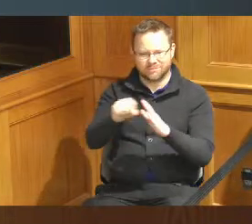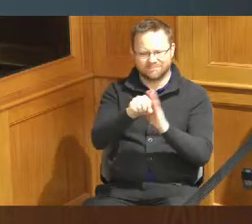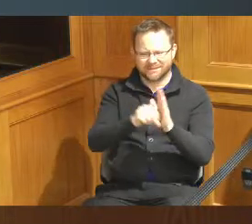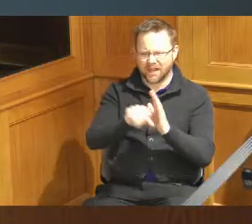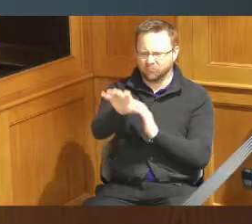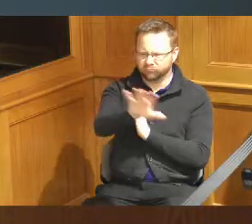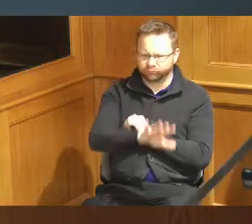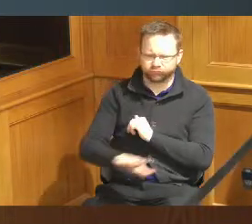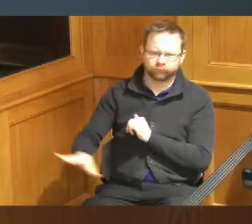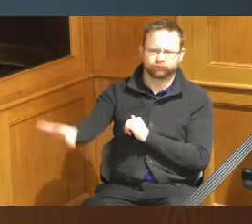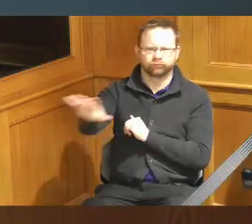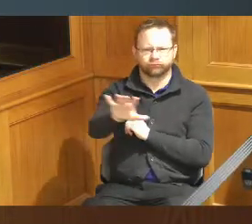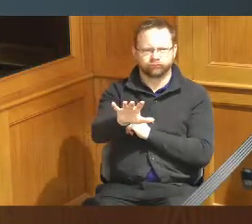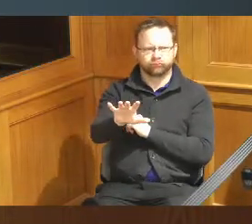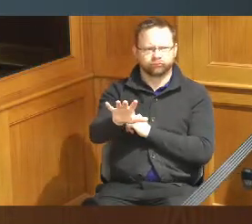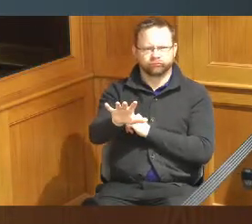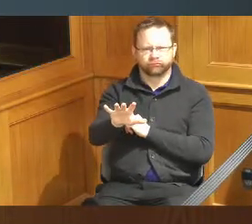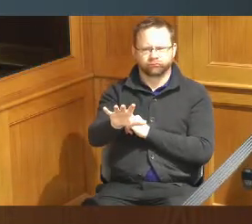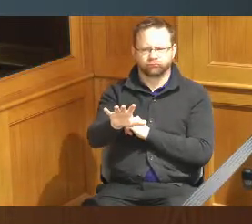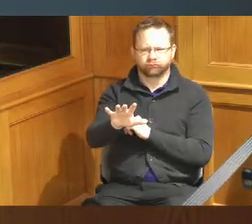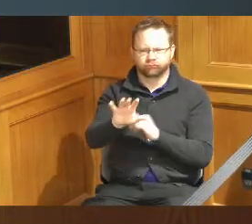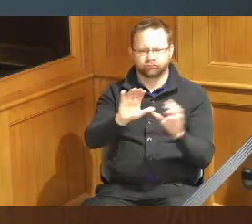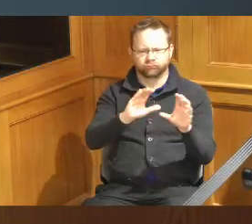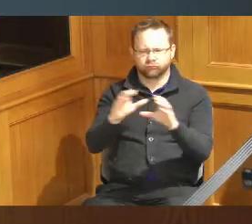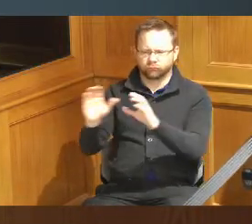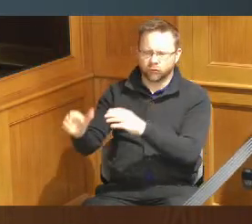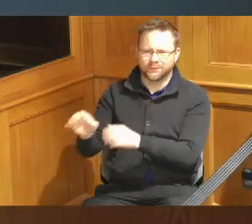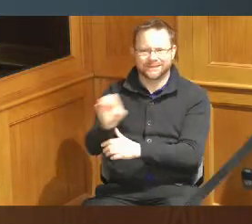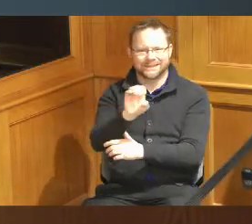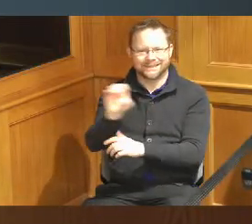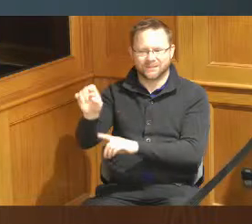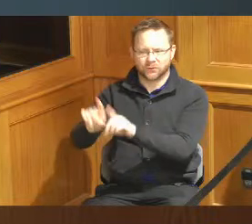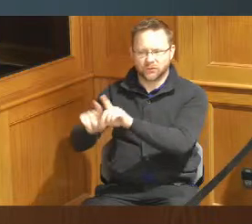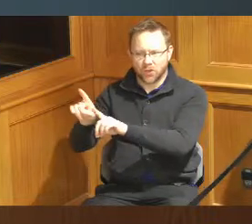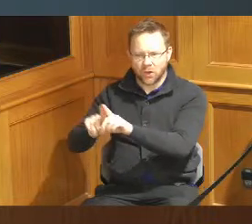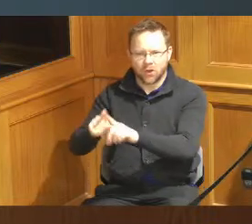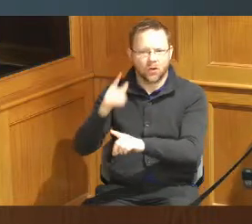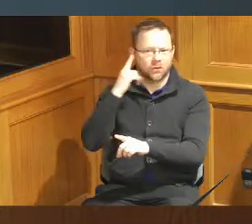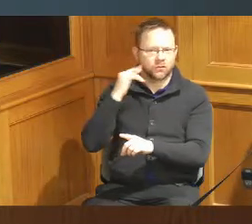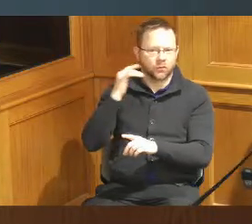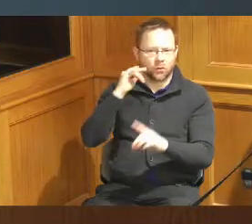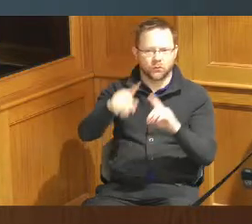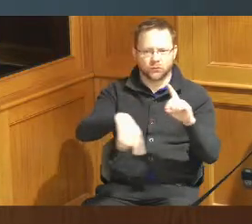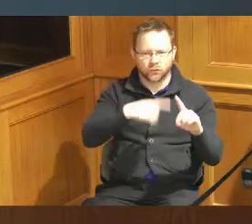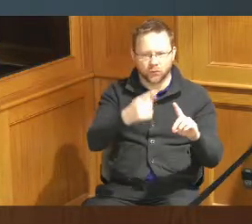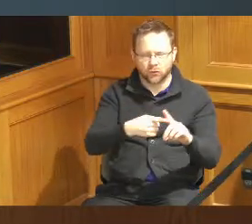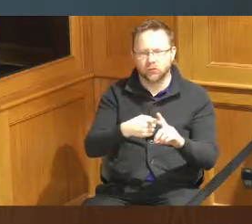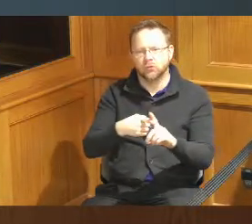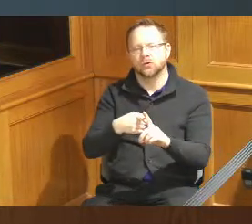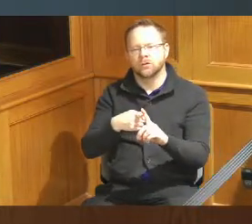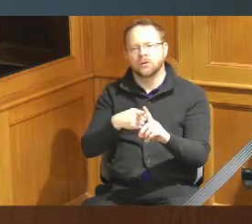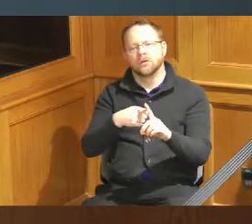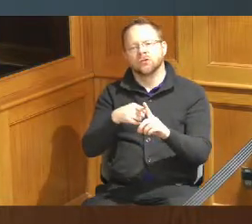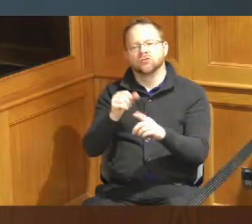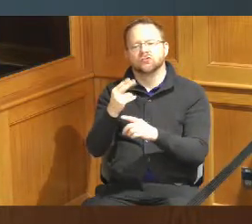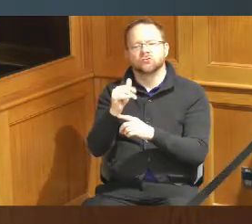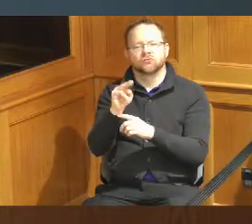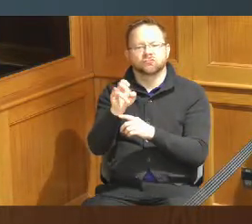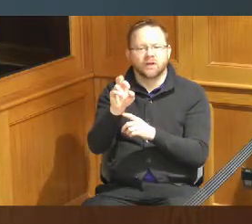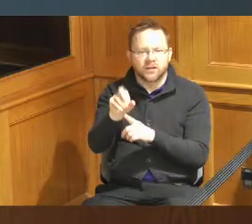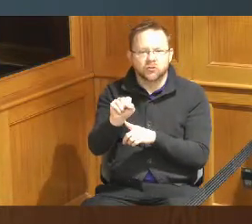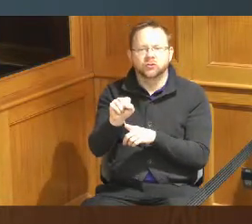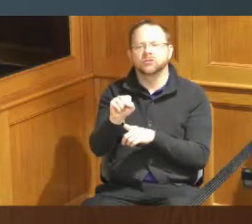statewide bodies including Eastern Stars, Golden Circle, Consistory,